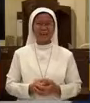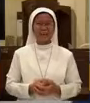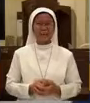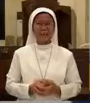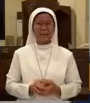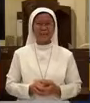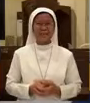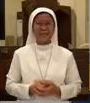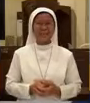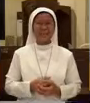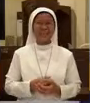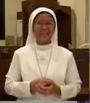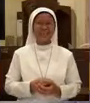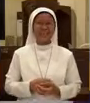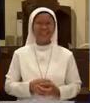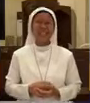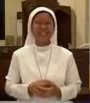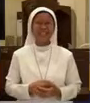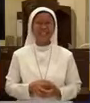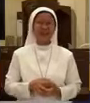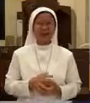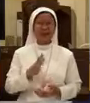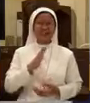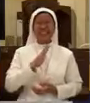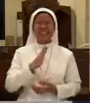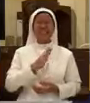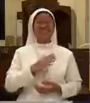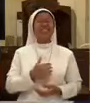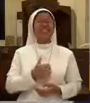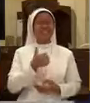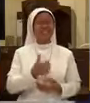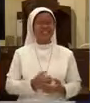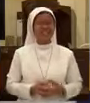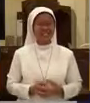Should I slow down so that you can catch up?